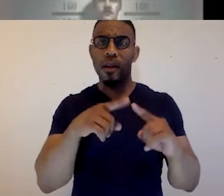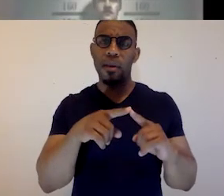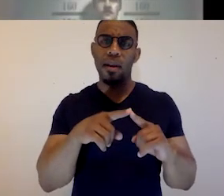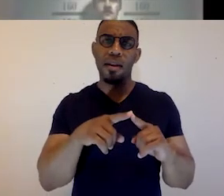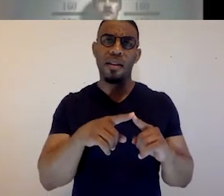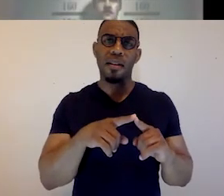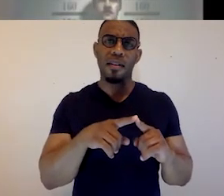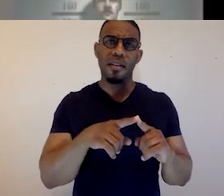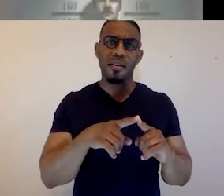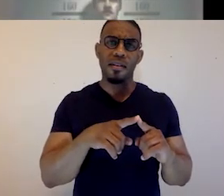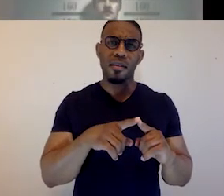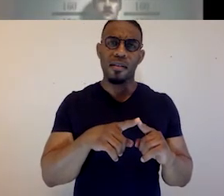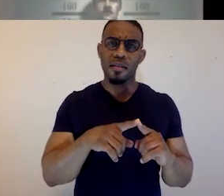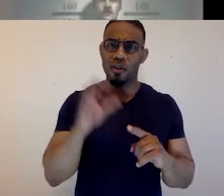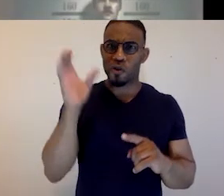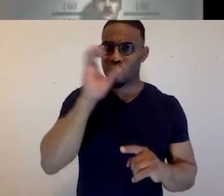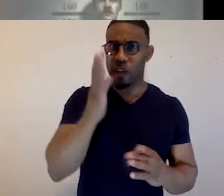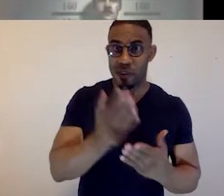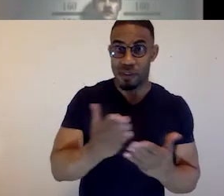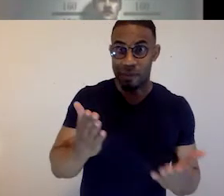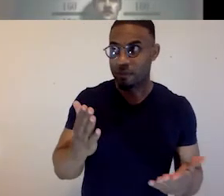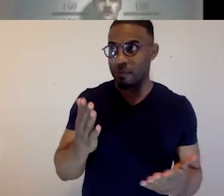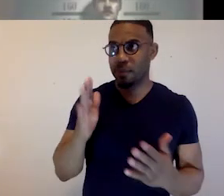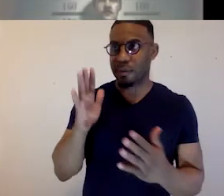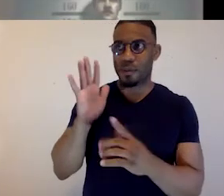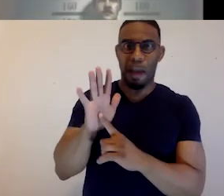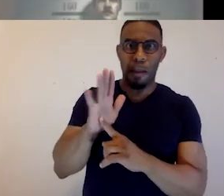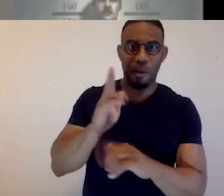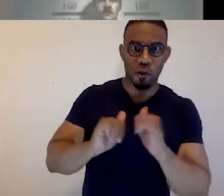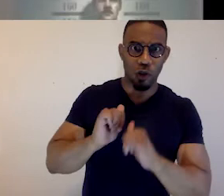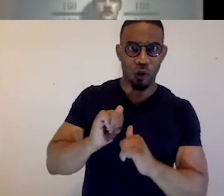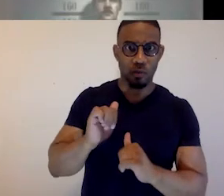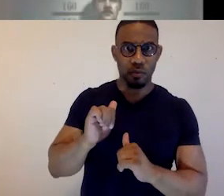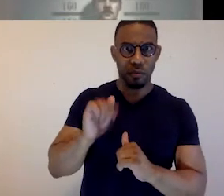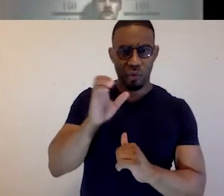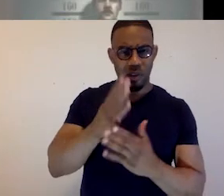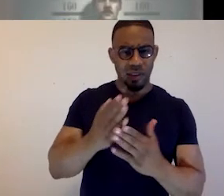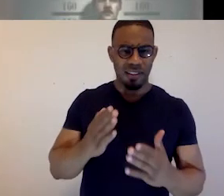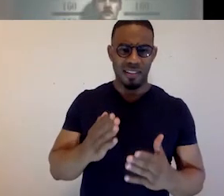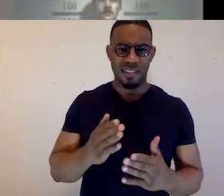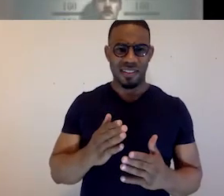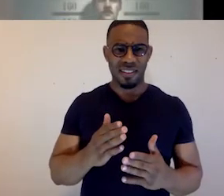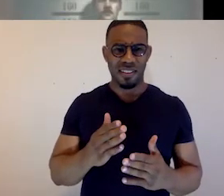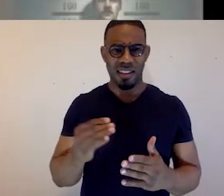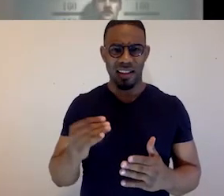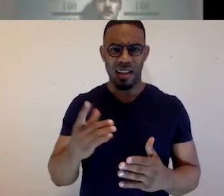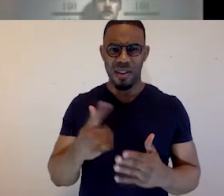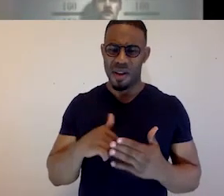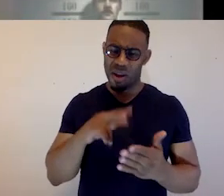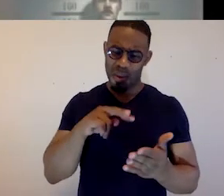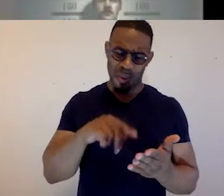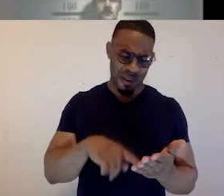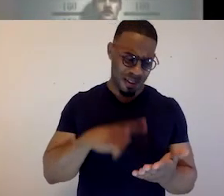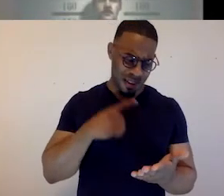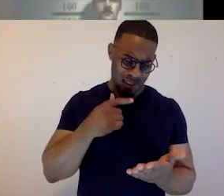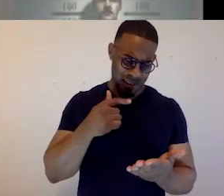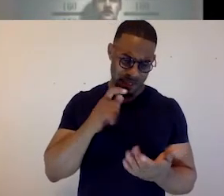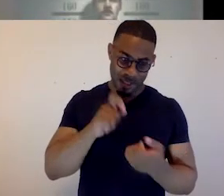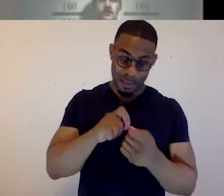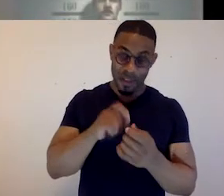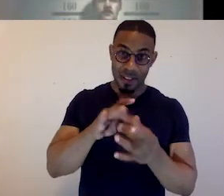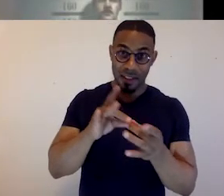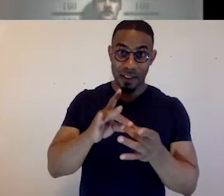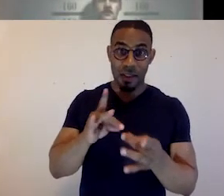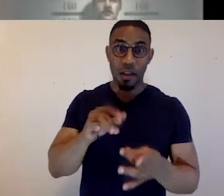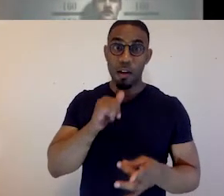about Stranger Things, the popular show Stranger Things, right? And when I was reading, it explicitly